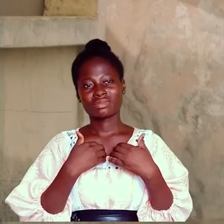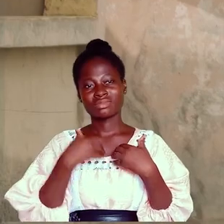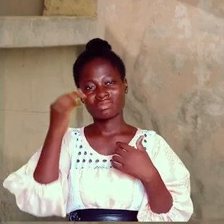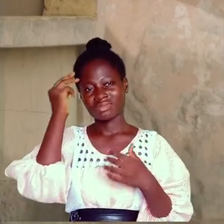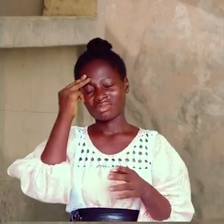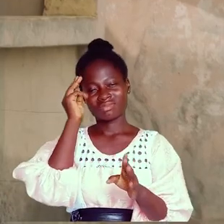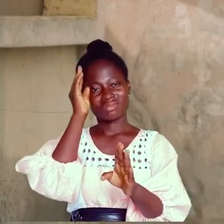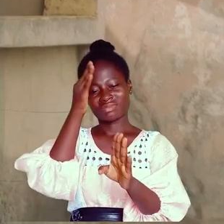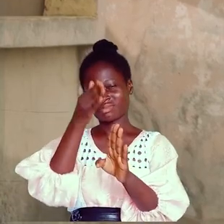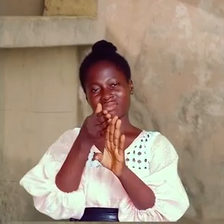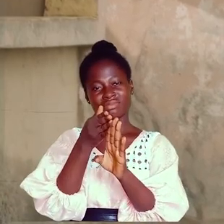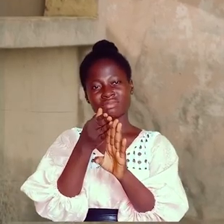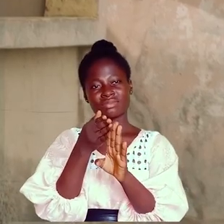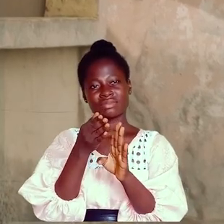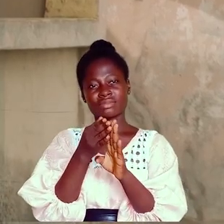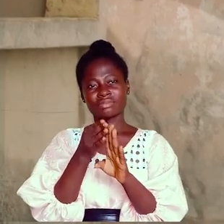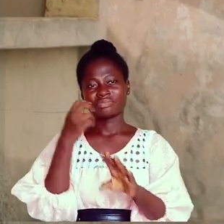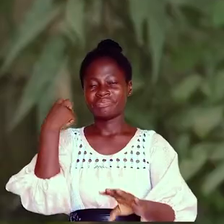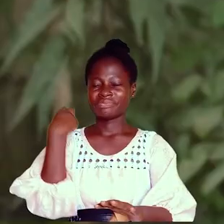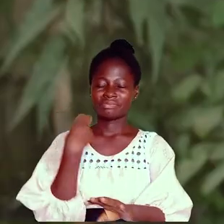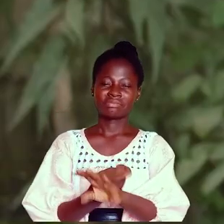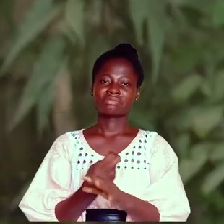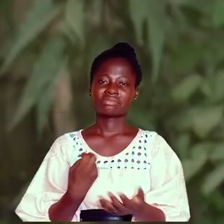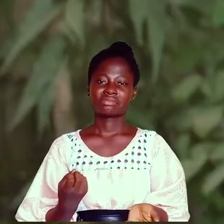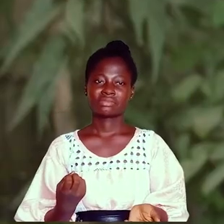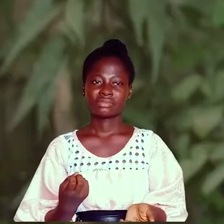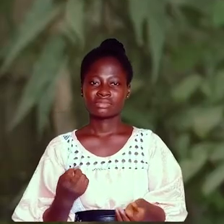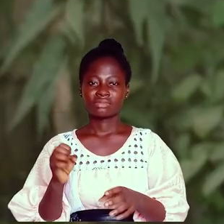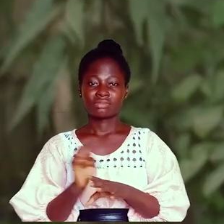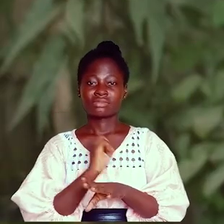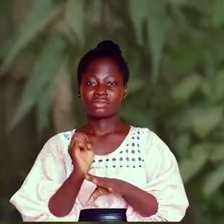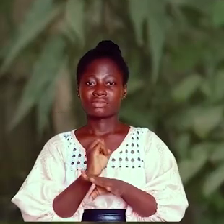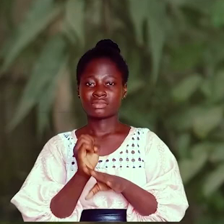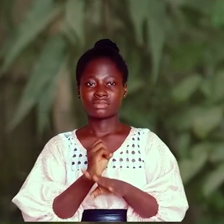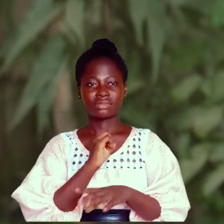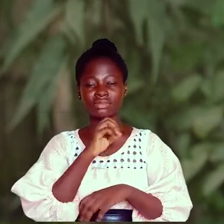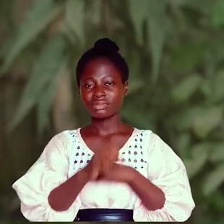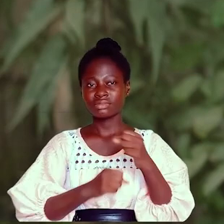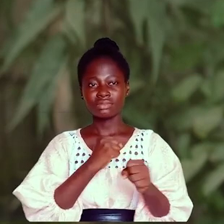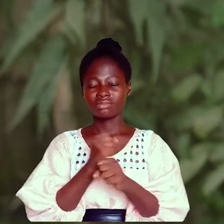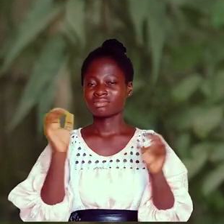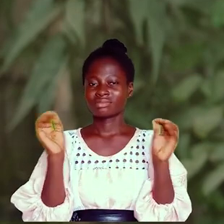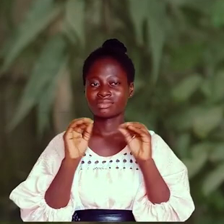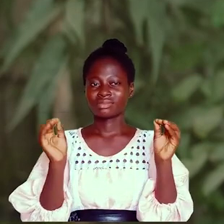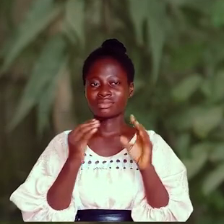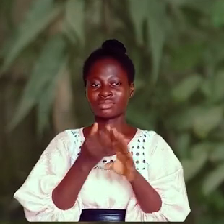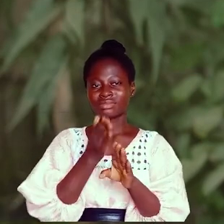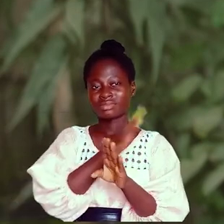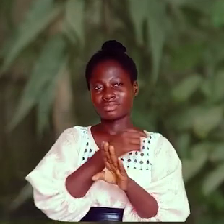have a sound mind. It was difficult because I was unemployed for an entire year because before I